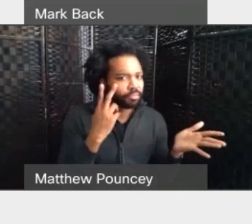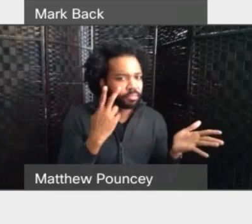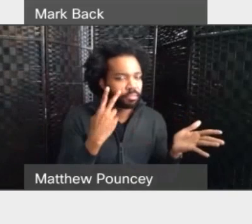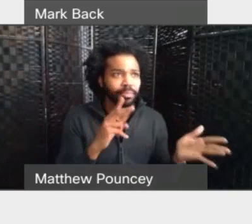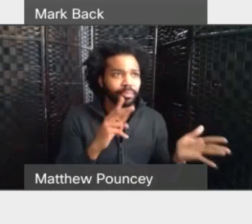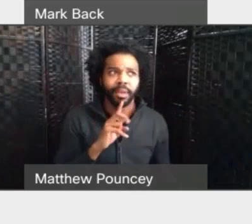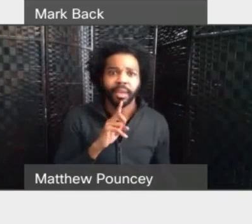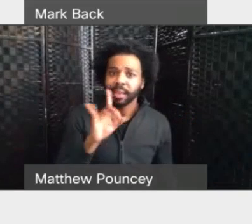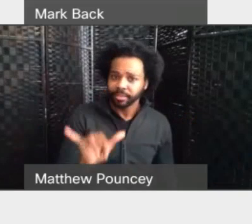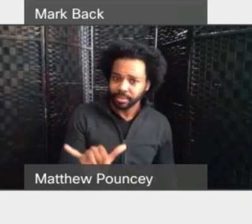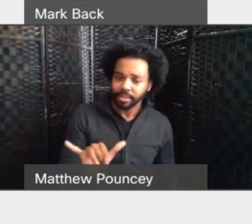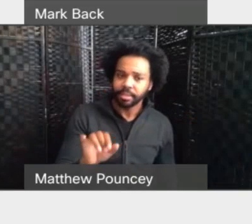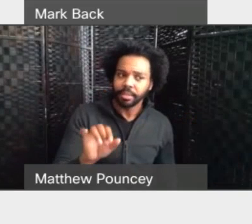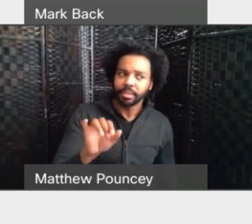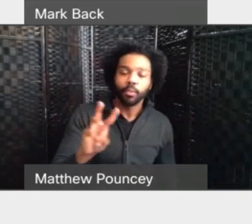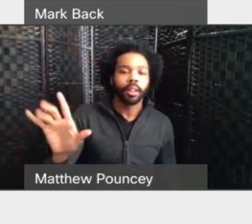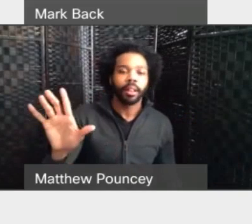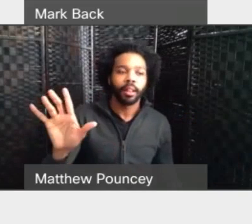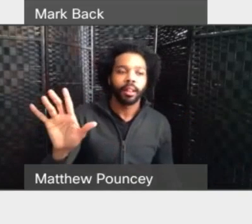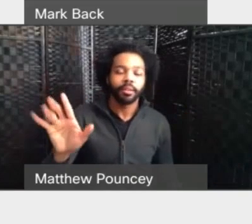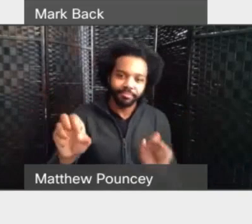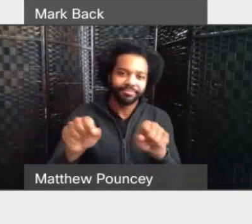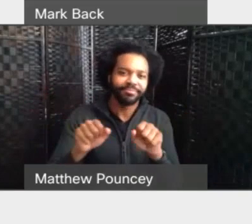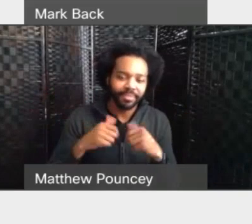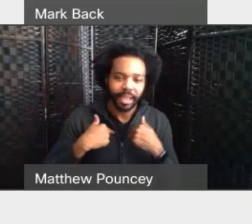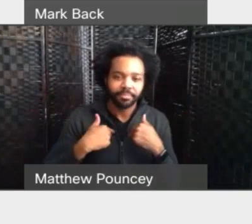Actually, well, yeah.